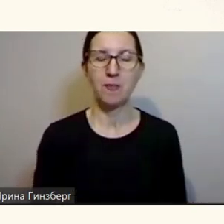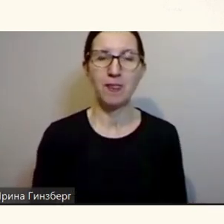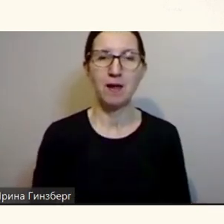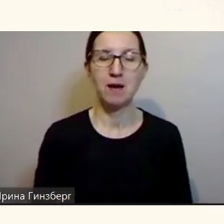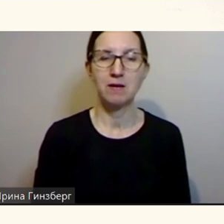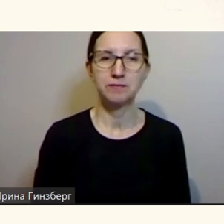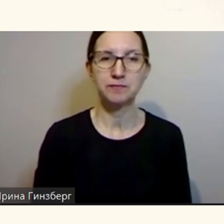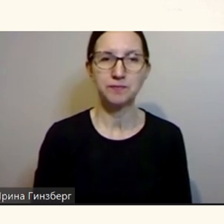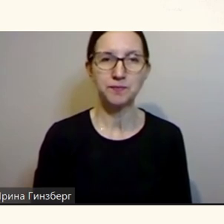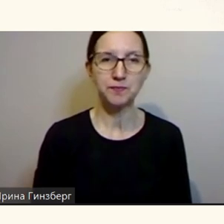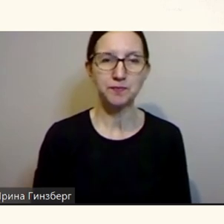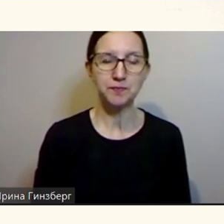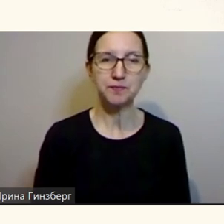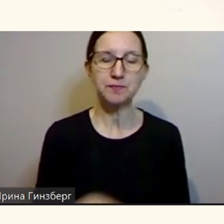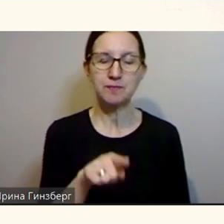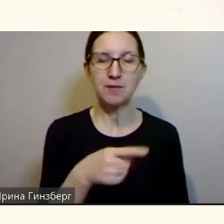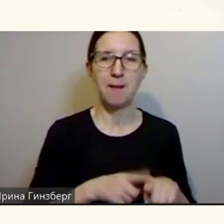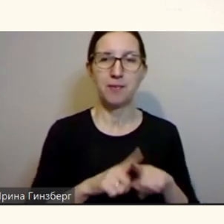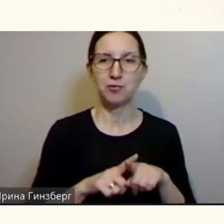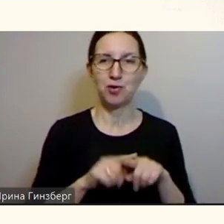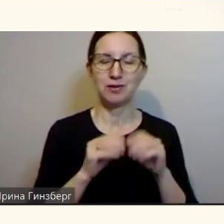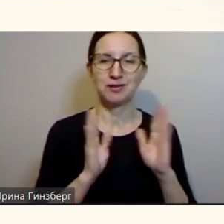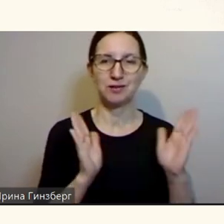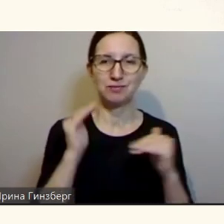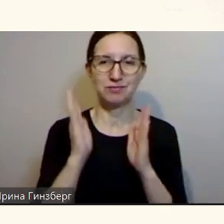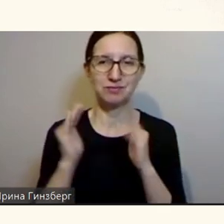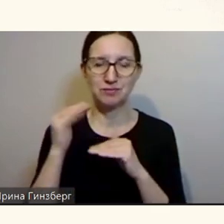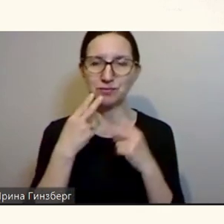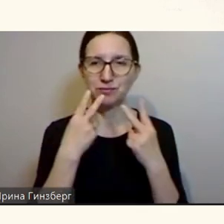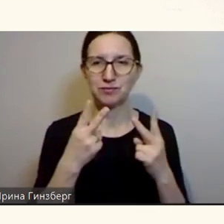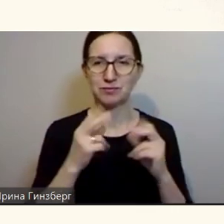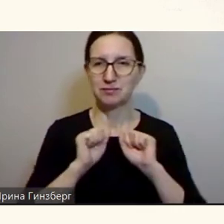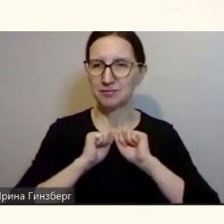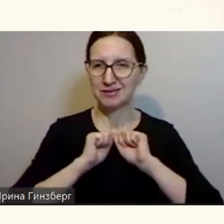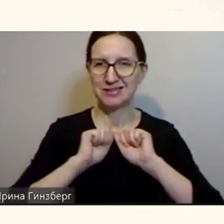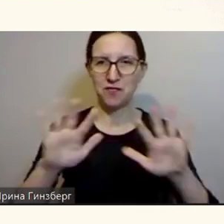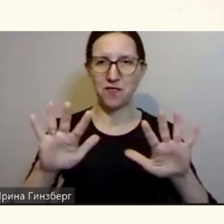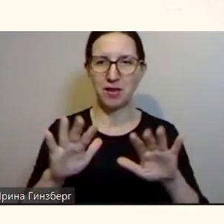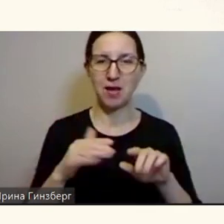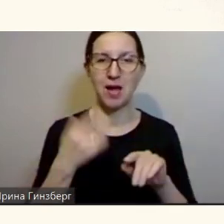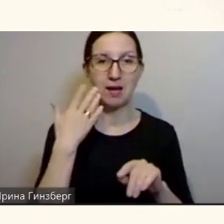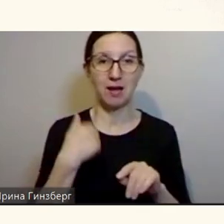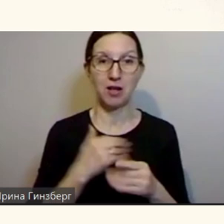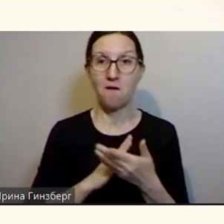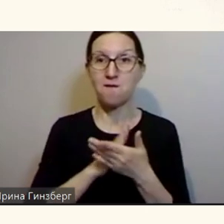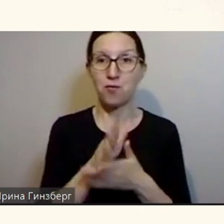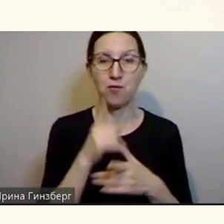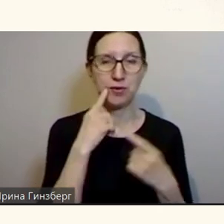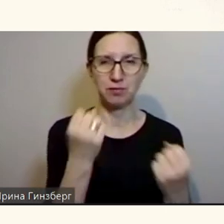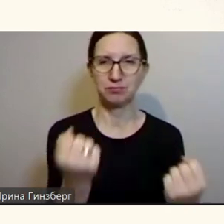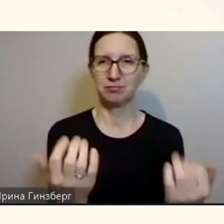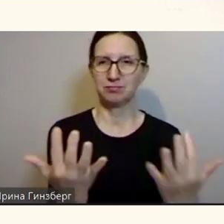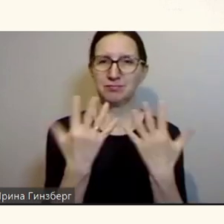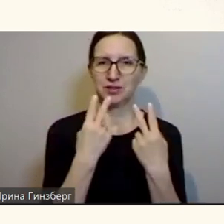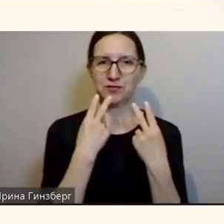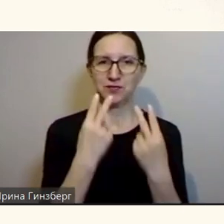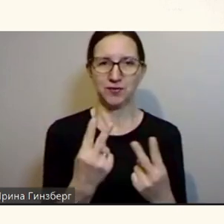you can see the piece as we see it installed here. Okay, the next image. On the other